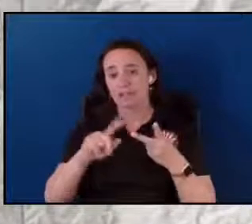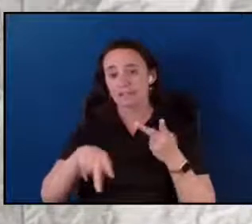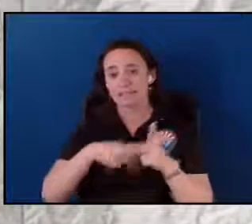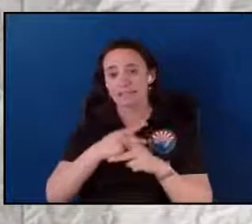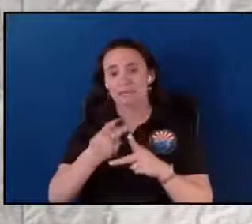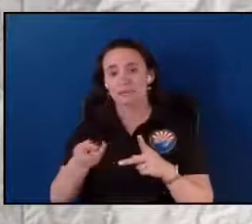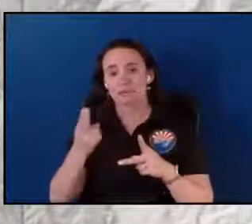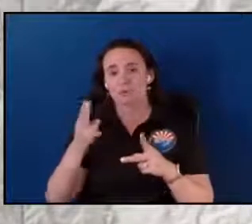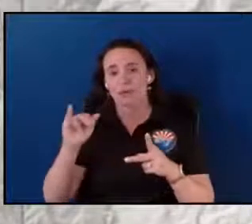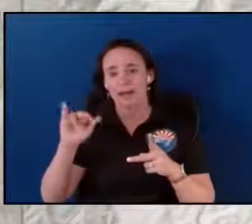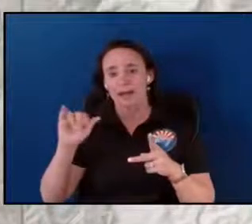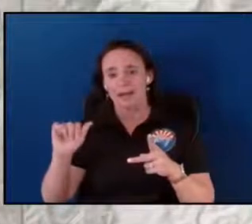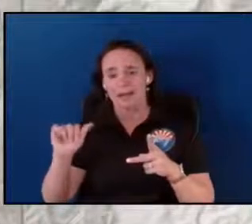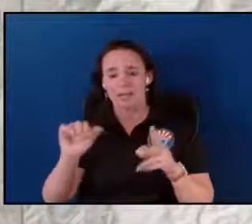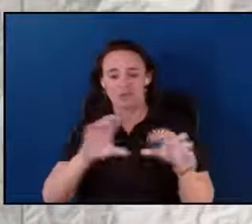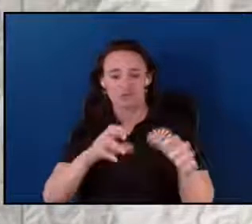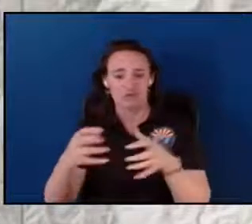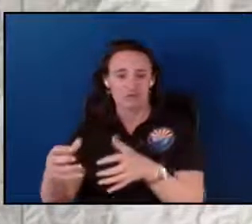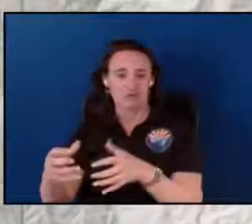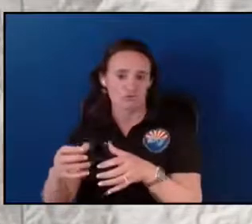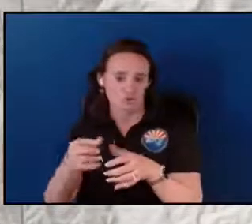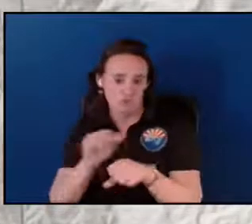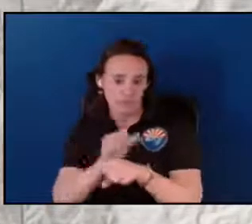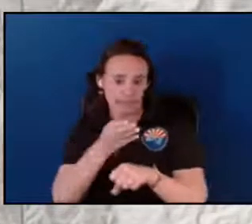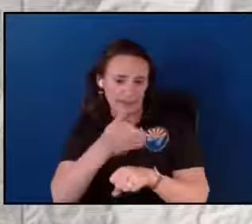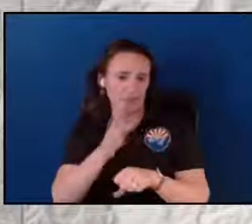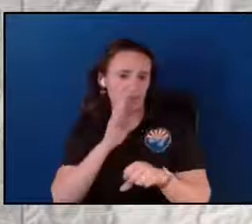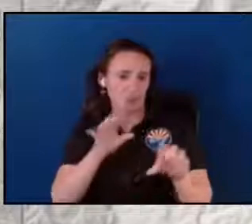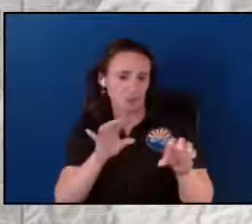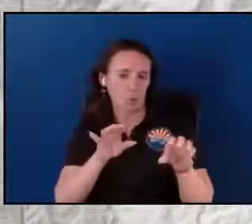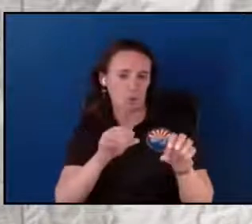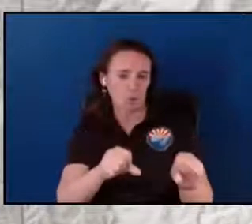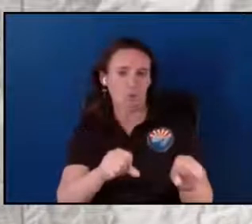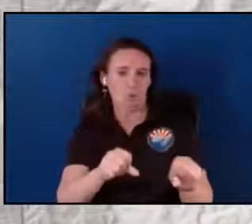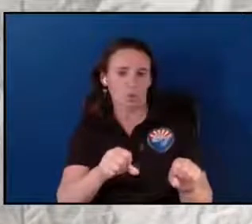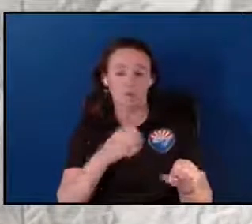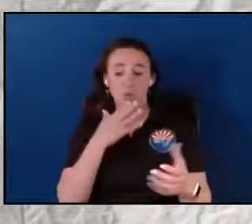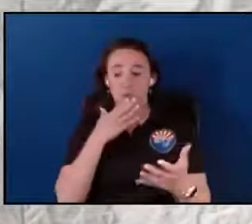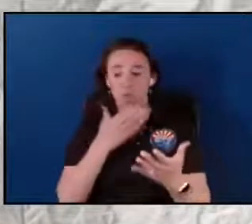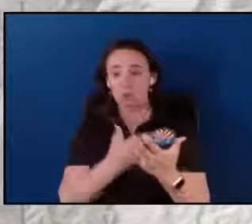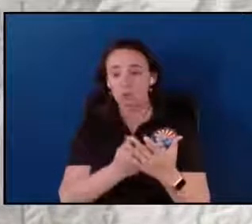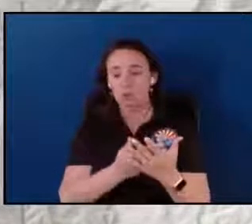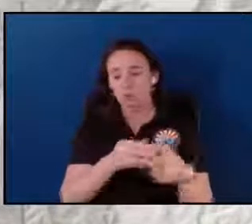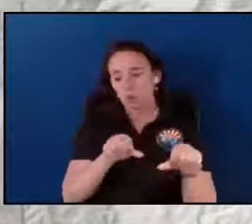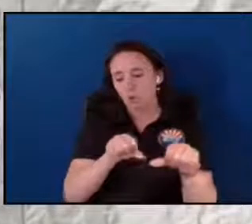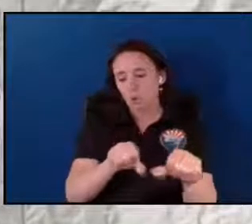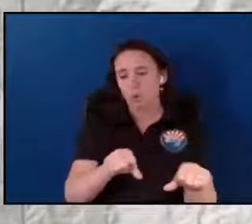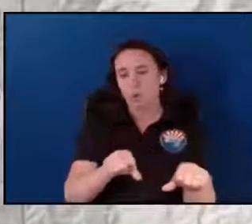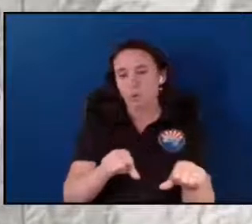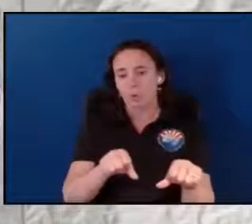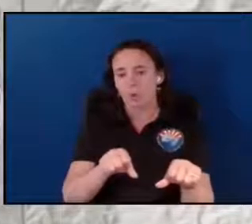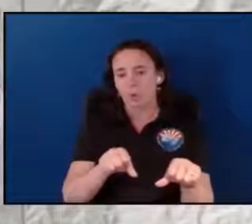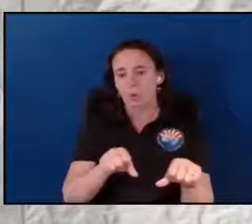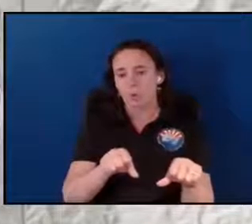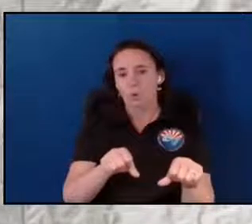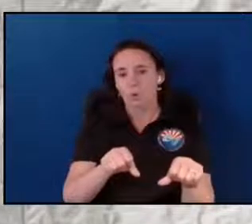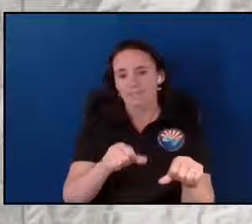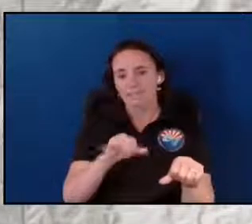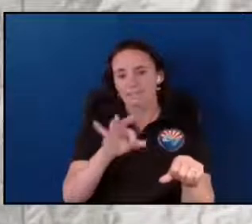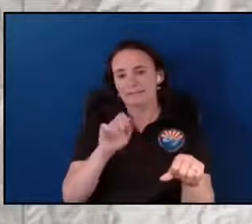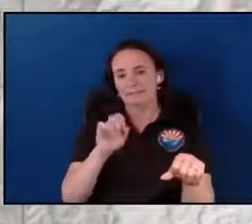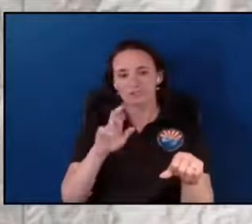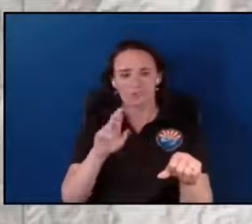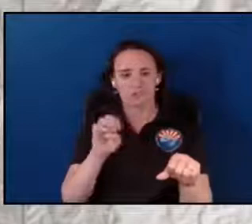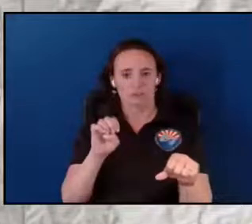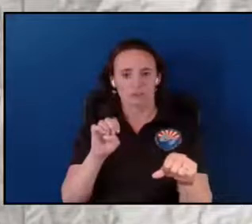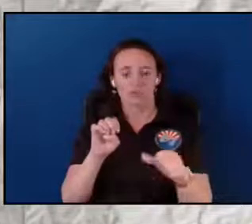So that's looking like it gives us a really good holding feature to really